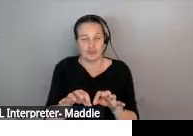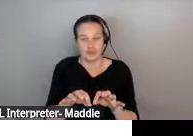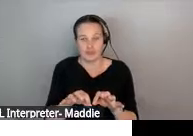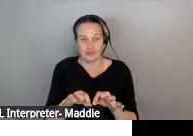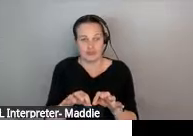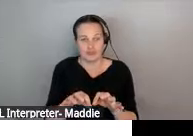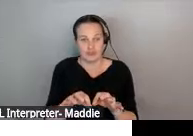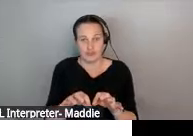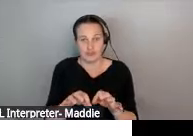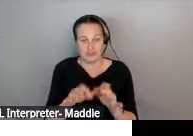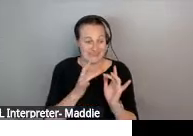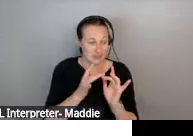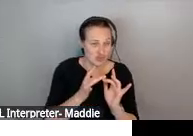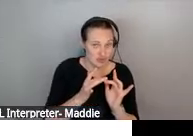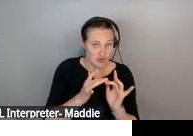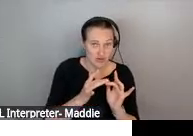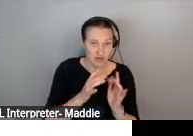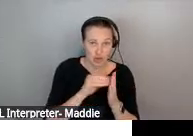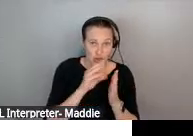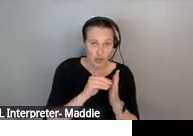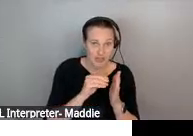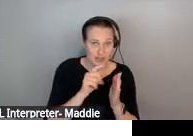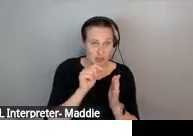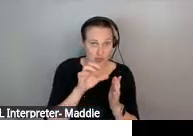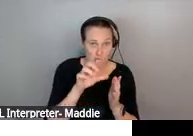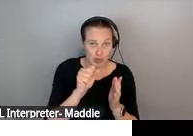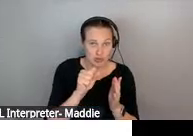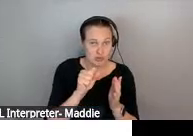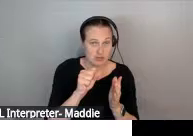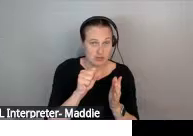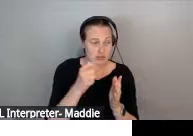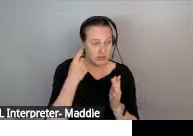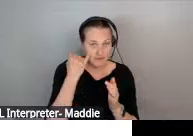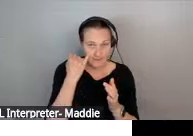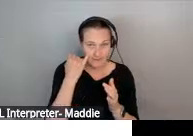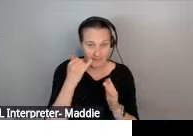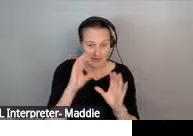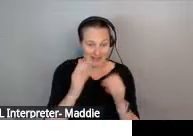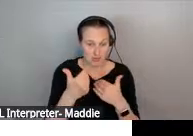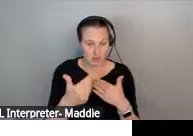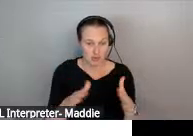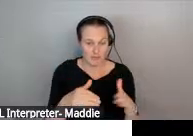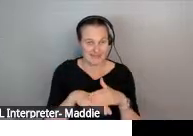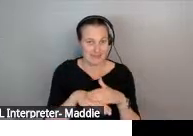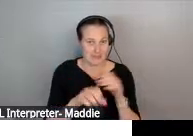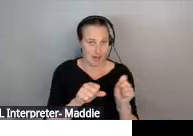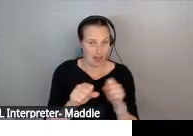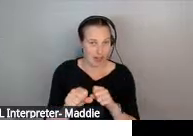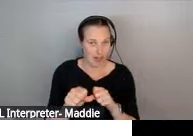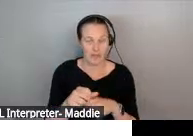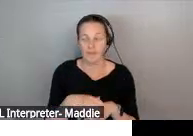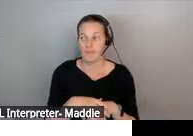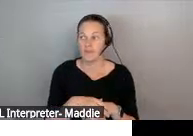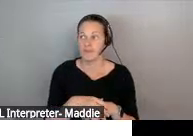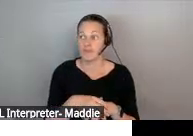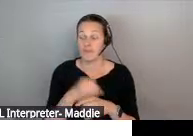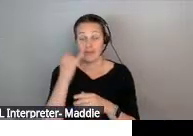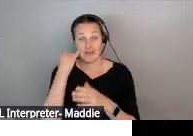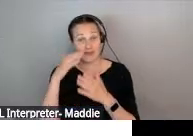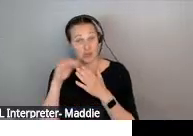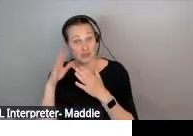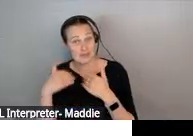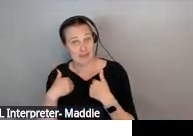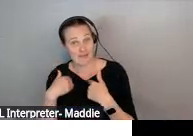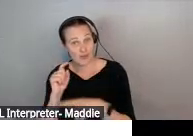whether digital learning tools and platforms used in the classroom are accessible, but also whether students have access to the right